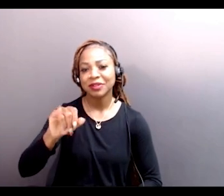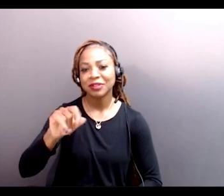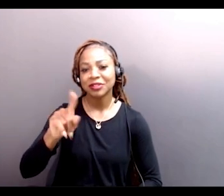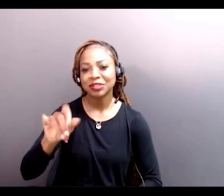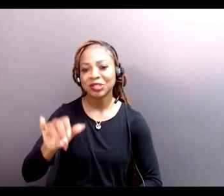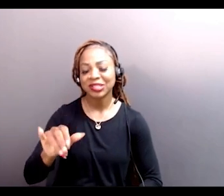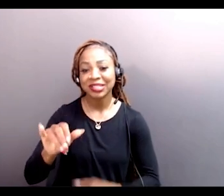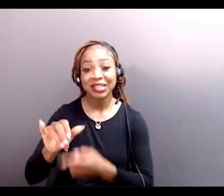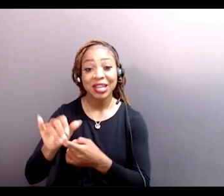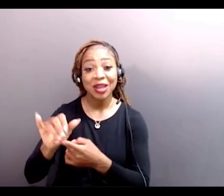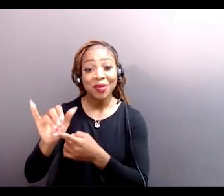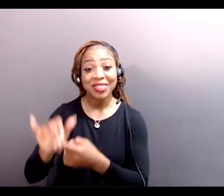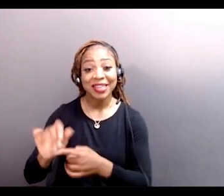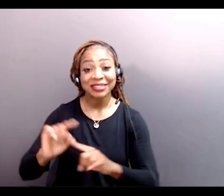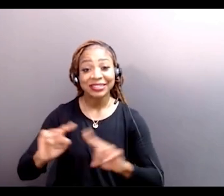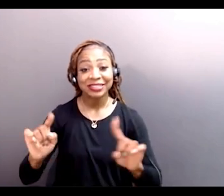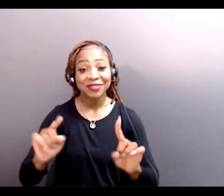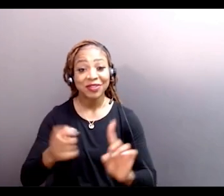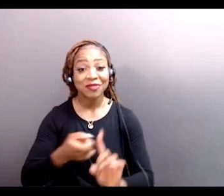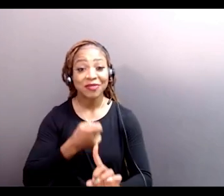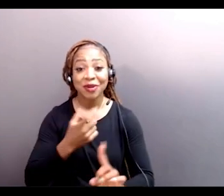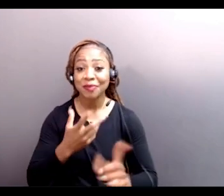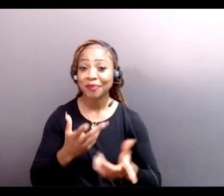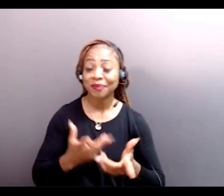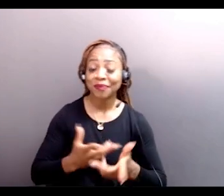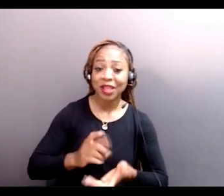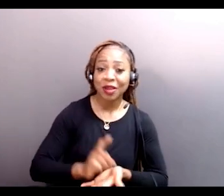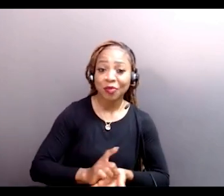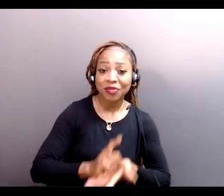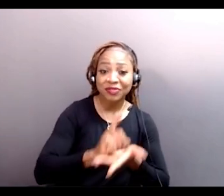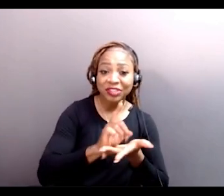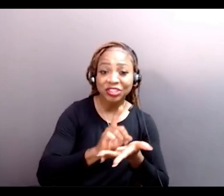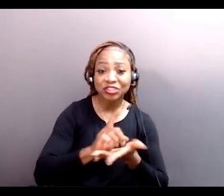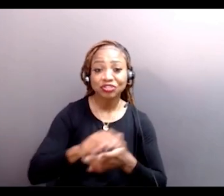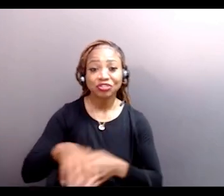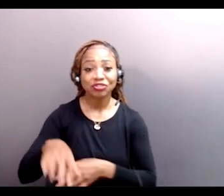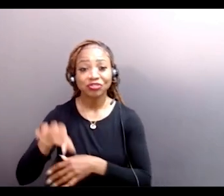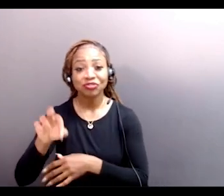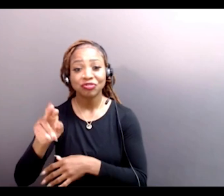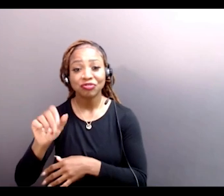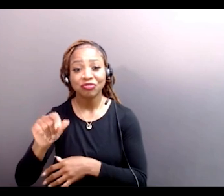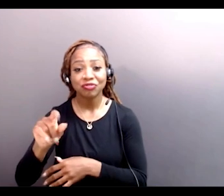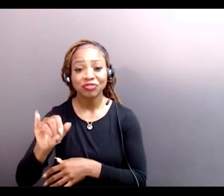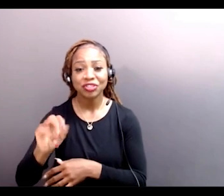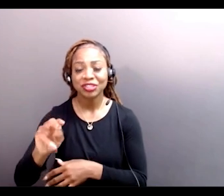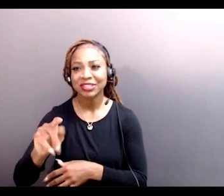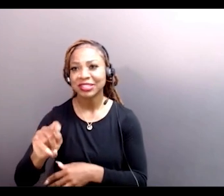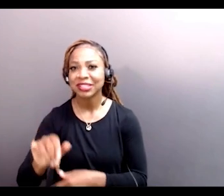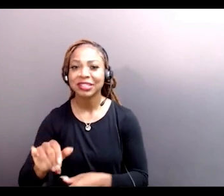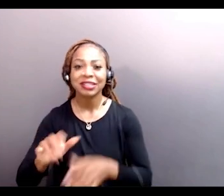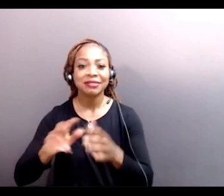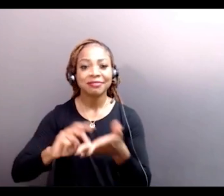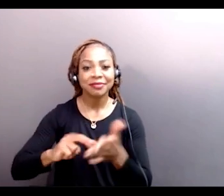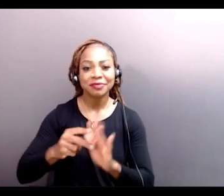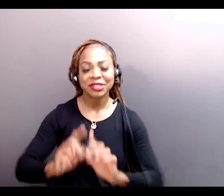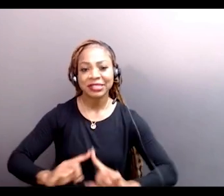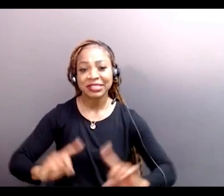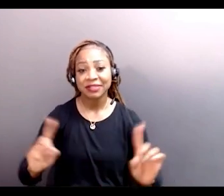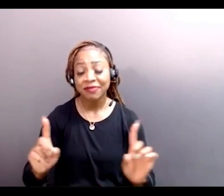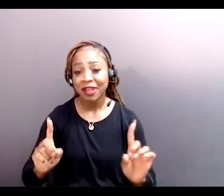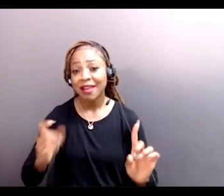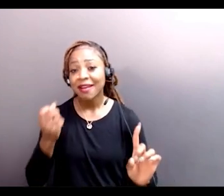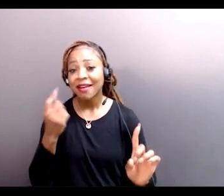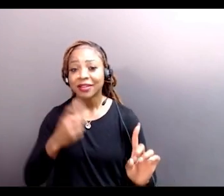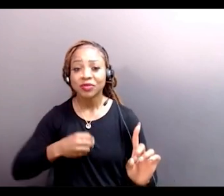white fragility differs from both white privilege and white supremacy as it refers to the fact that, white people tend